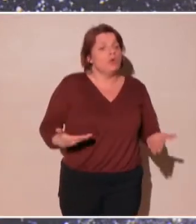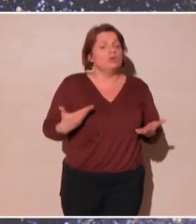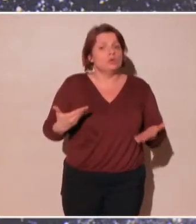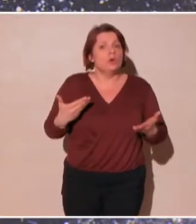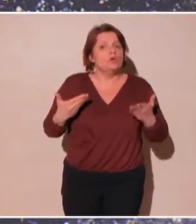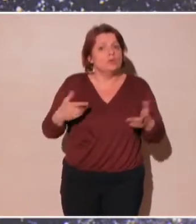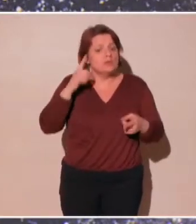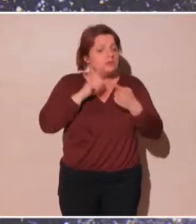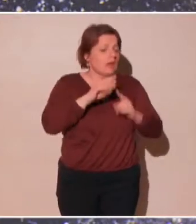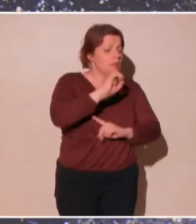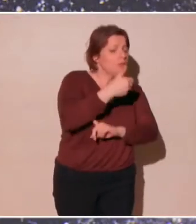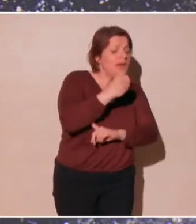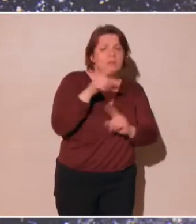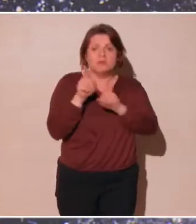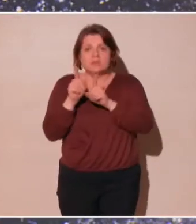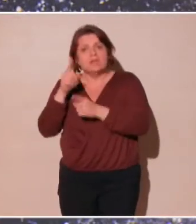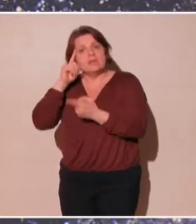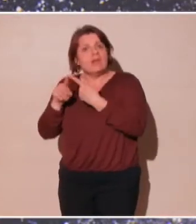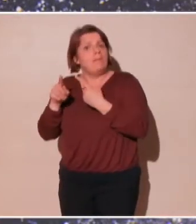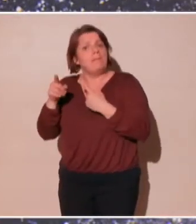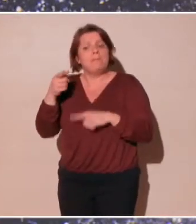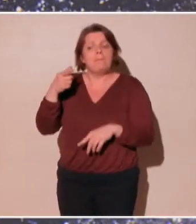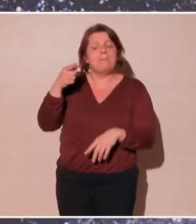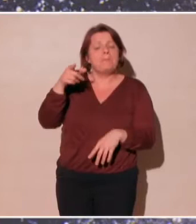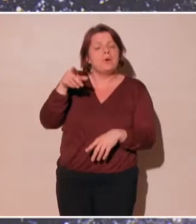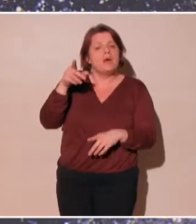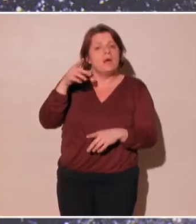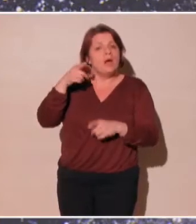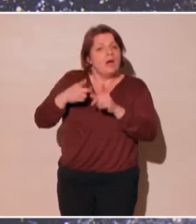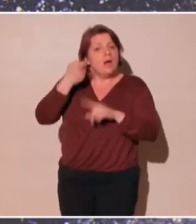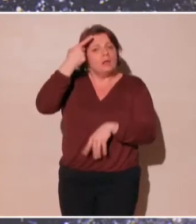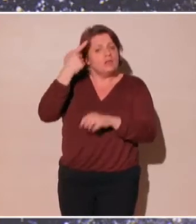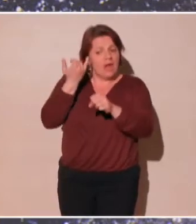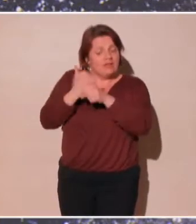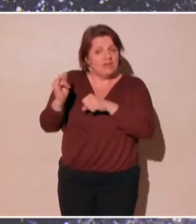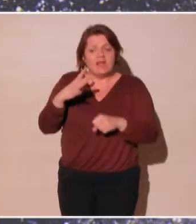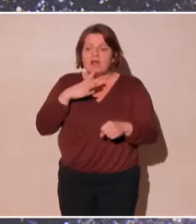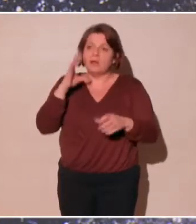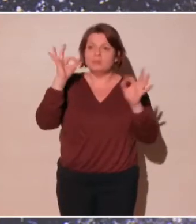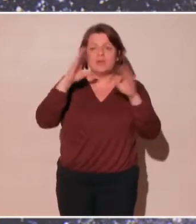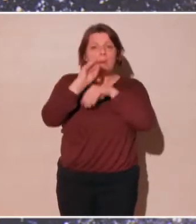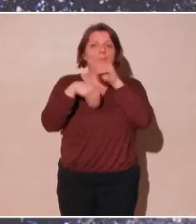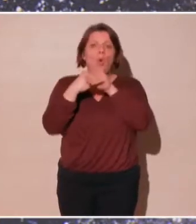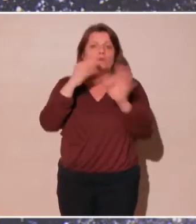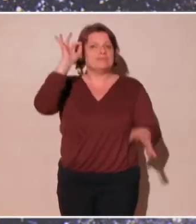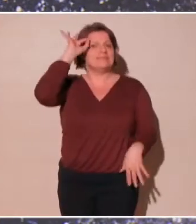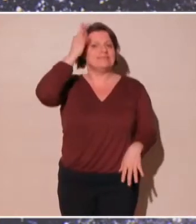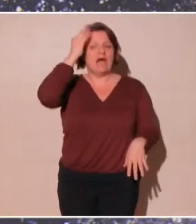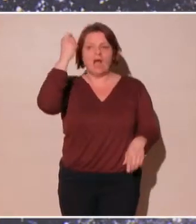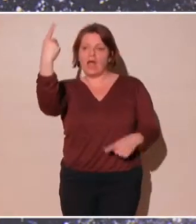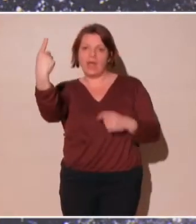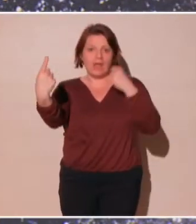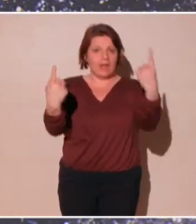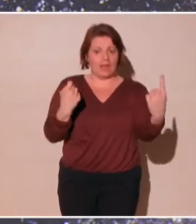by a group of happy few. It was true before, it is true with AI. I have a lot